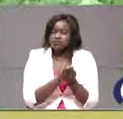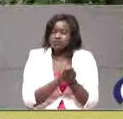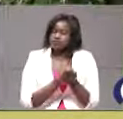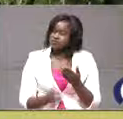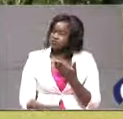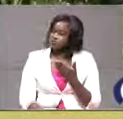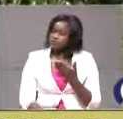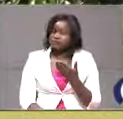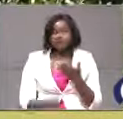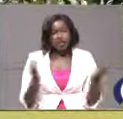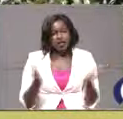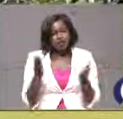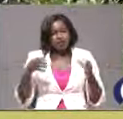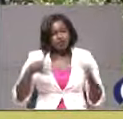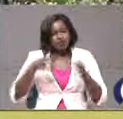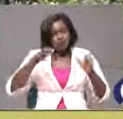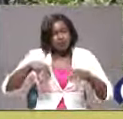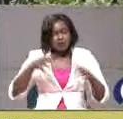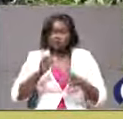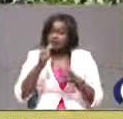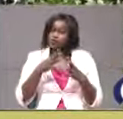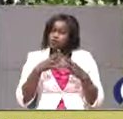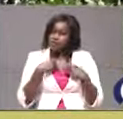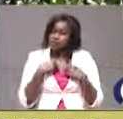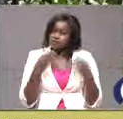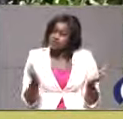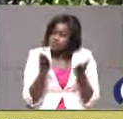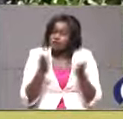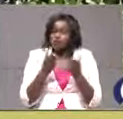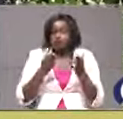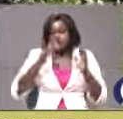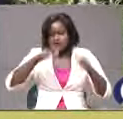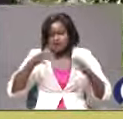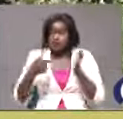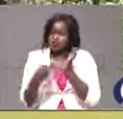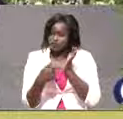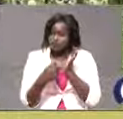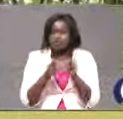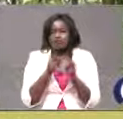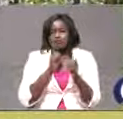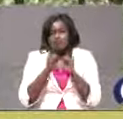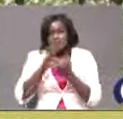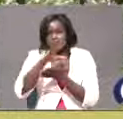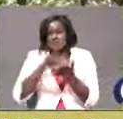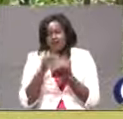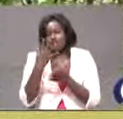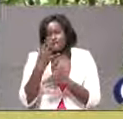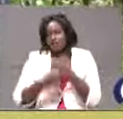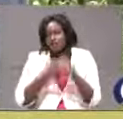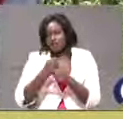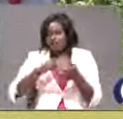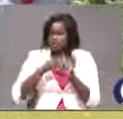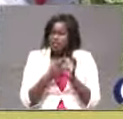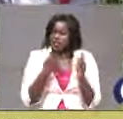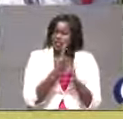Murangila, encouraged farmers to adopt modern farming technologies. He was speaking at the evaluation of 5 years project in